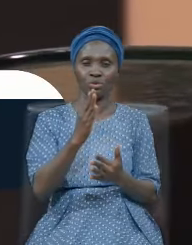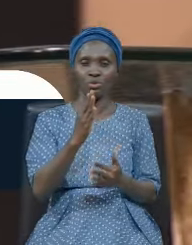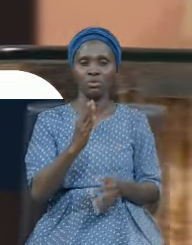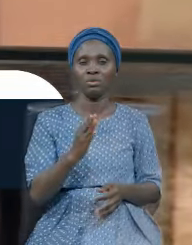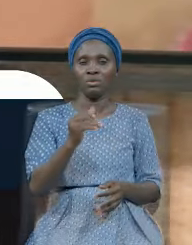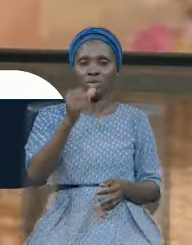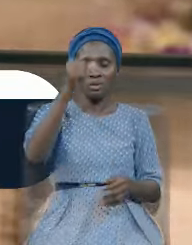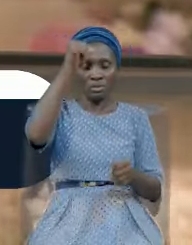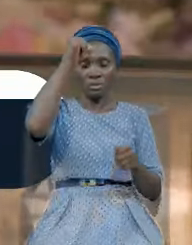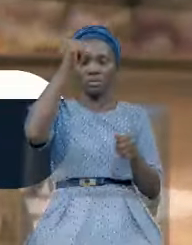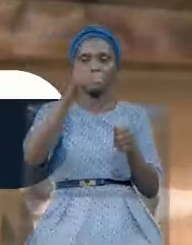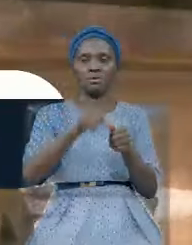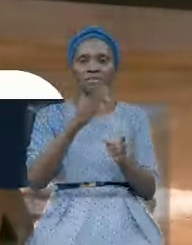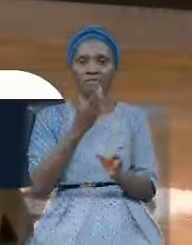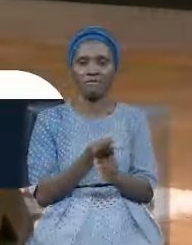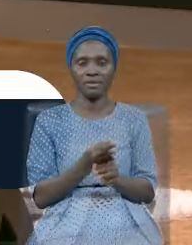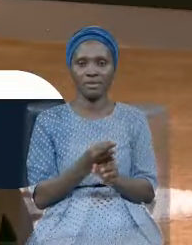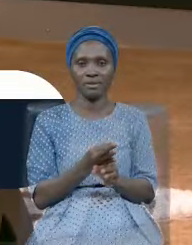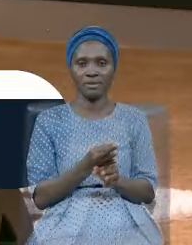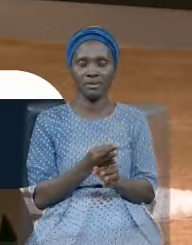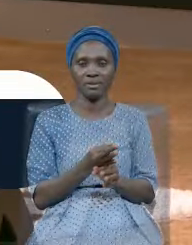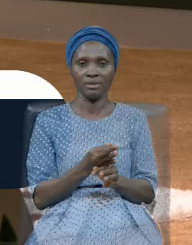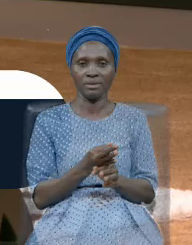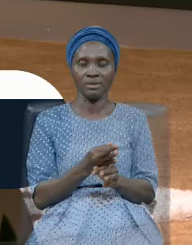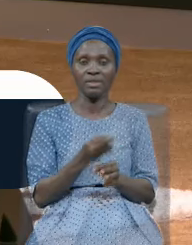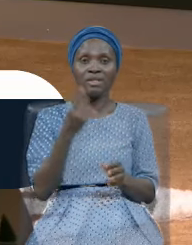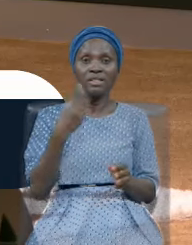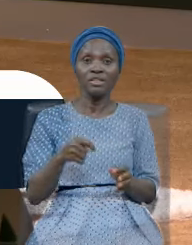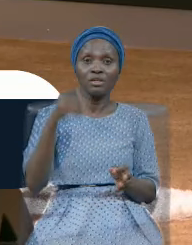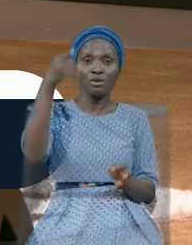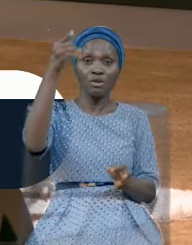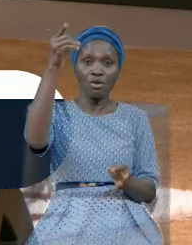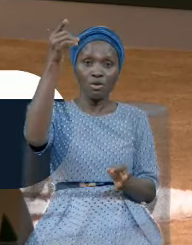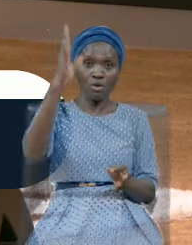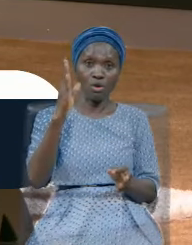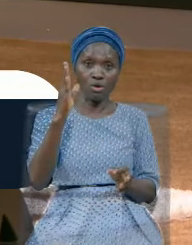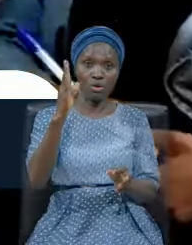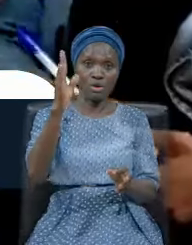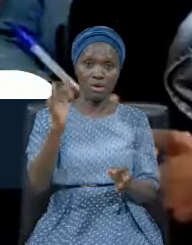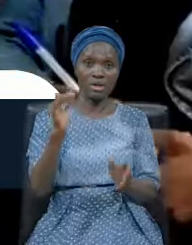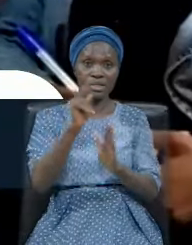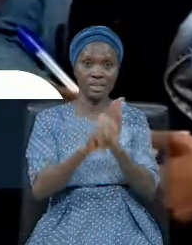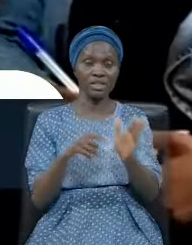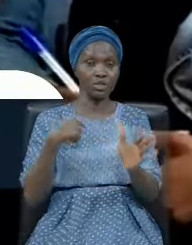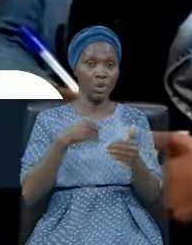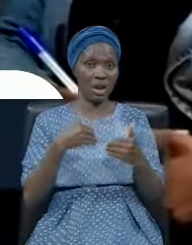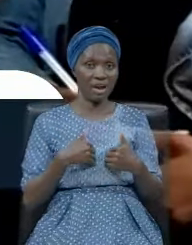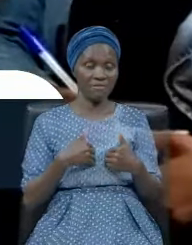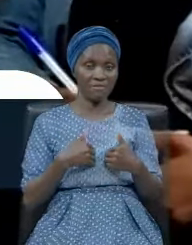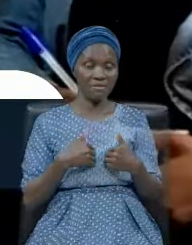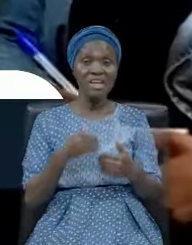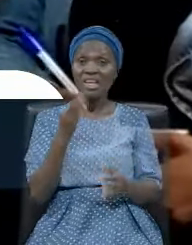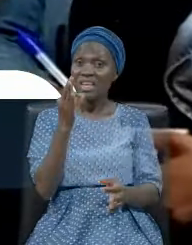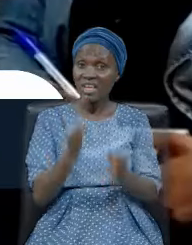Transparent godliness. The godliness we have, if it's only in the